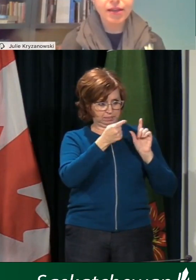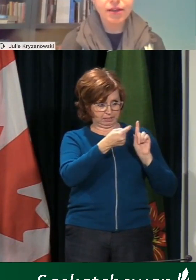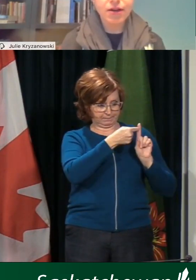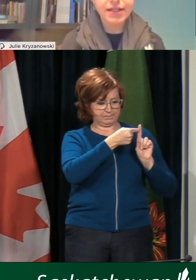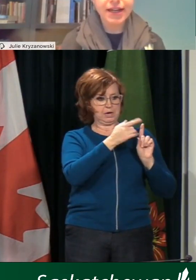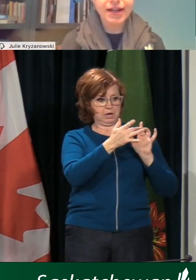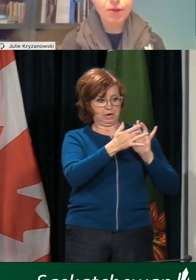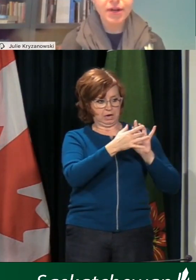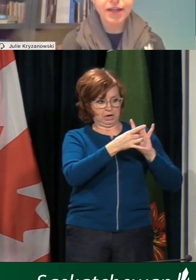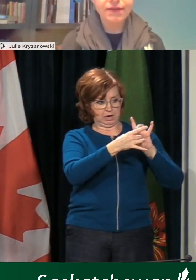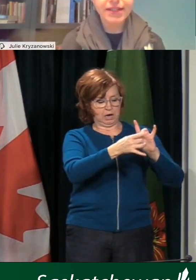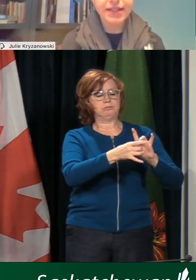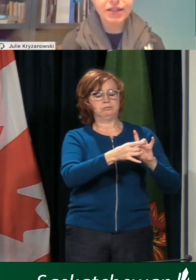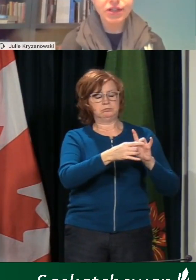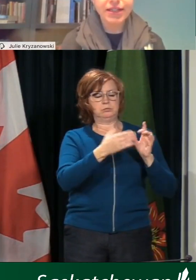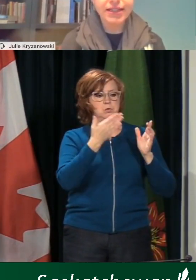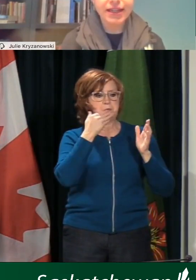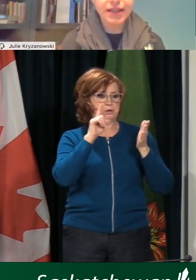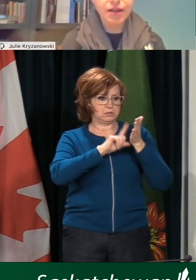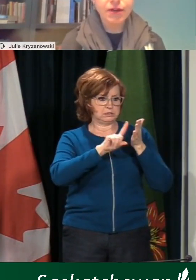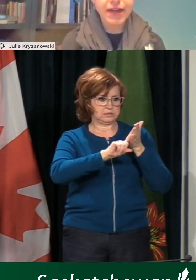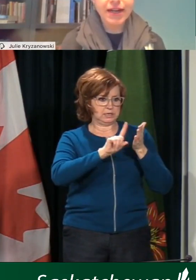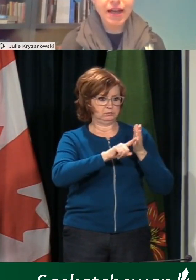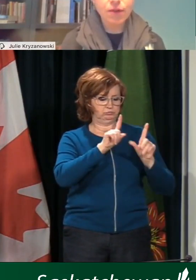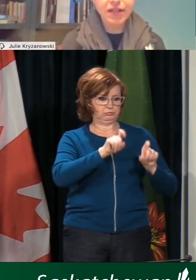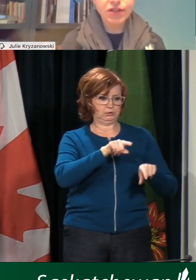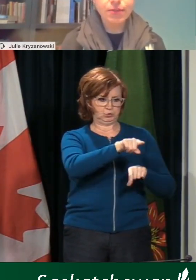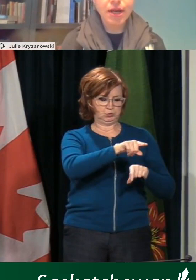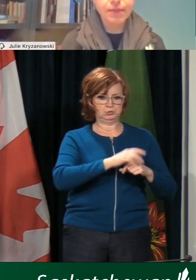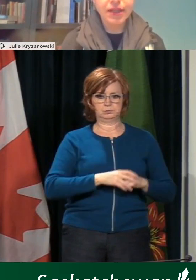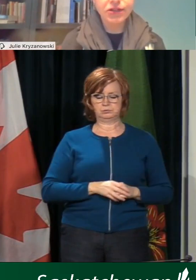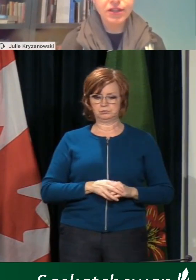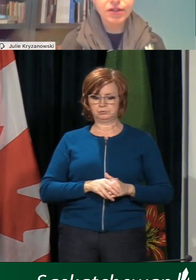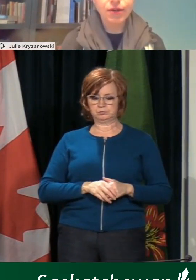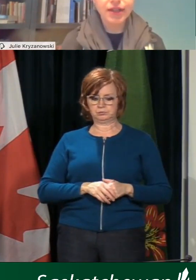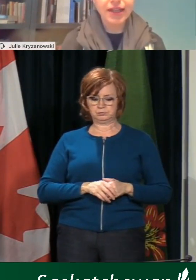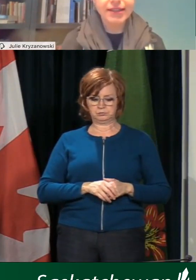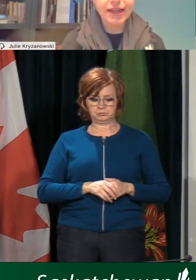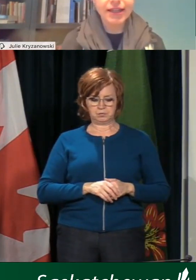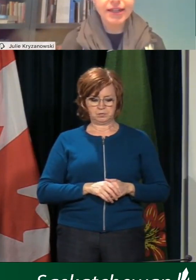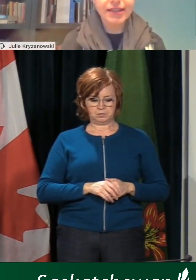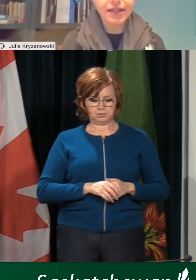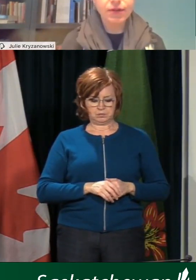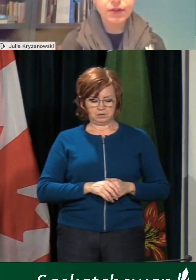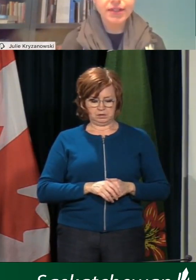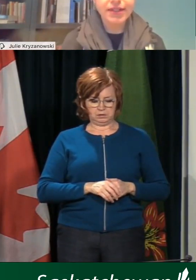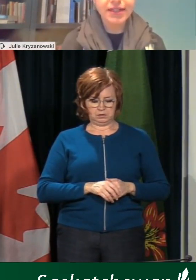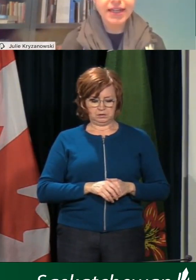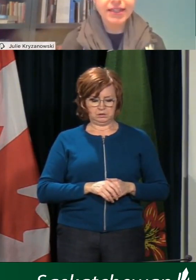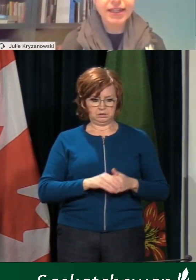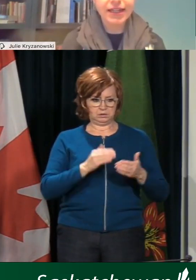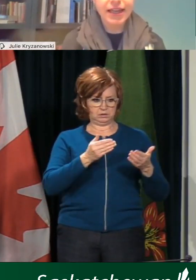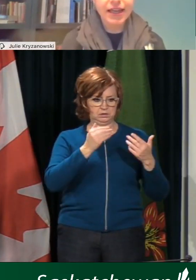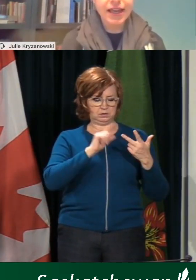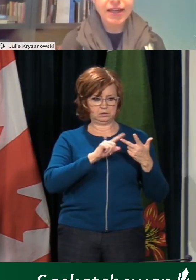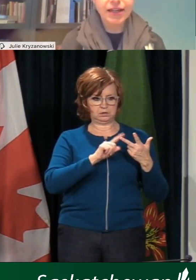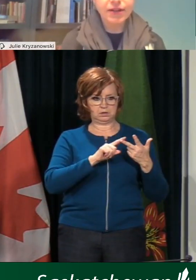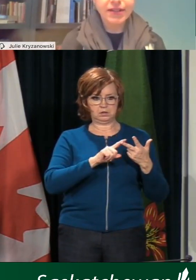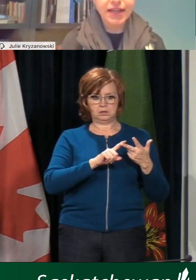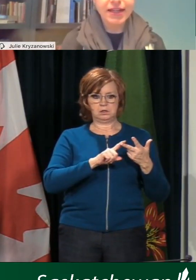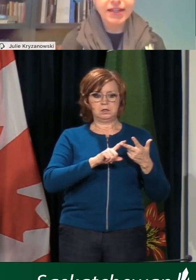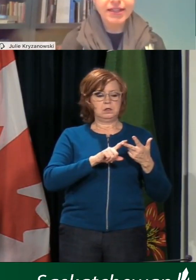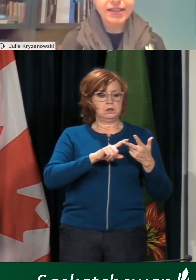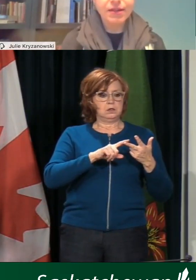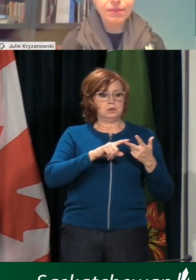health contact and outbreak investigations, providing outreach to populations who are less likely to seek referrals to testing, and in